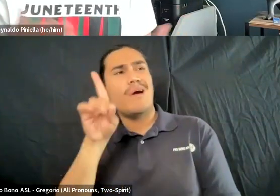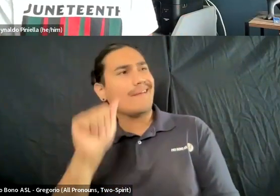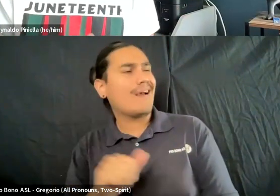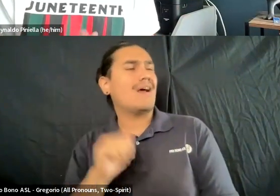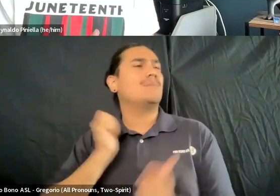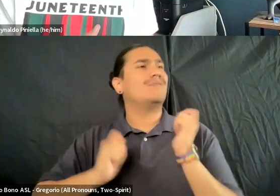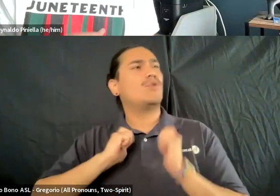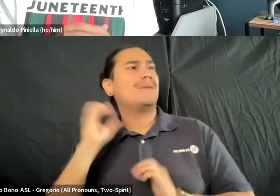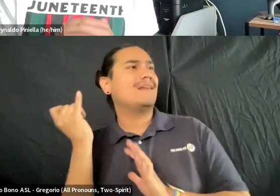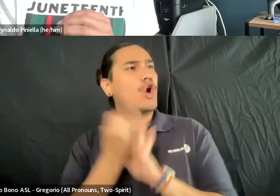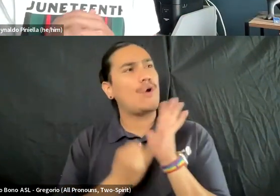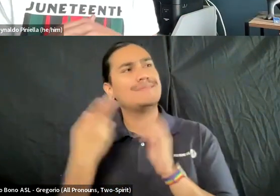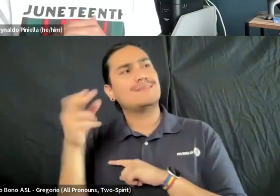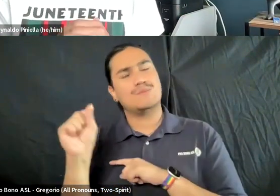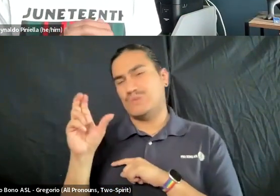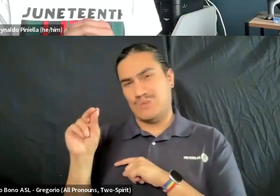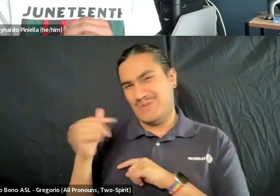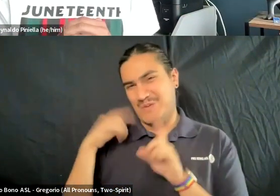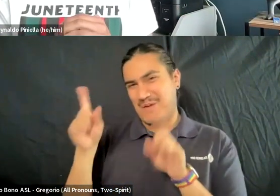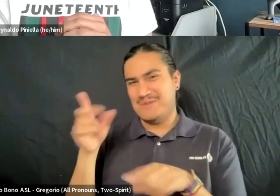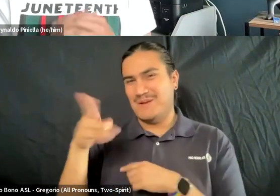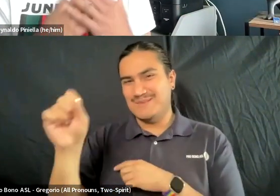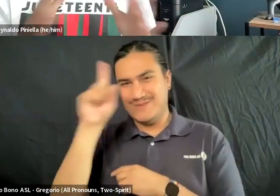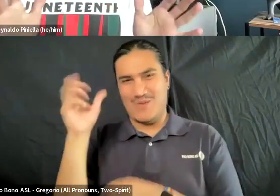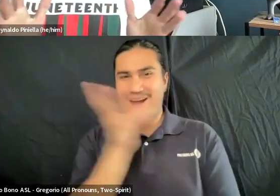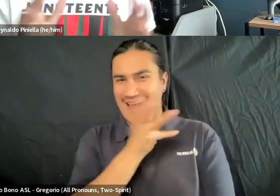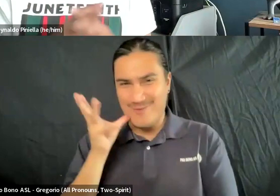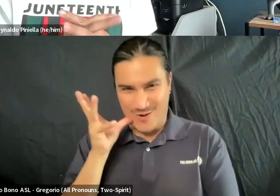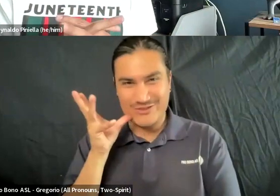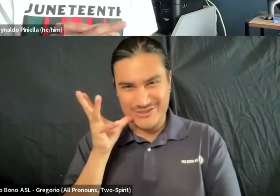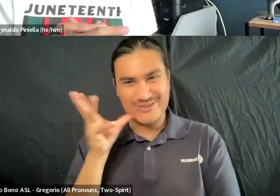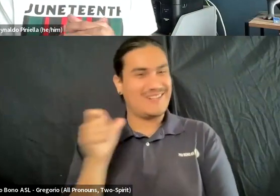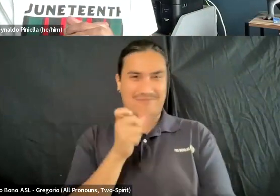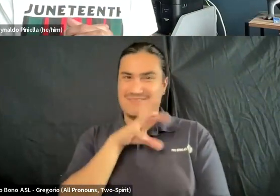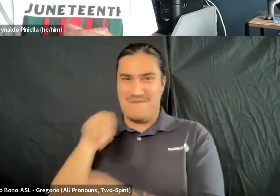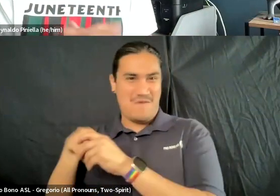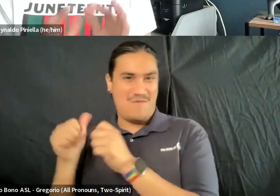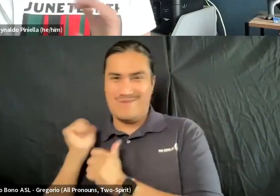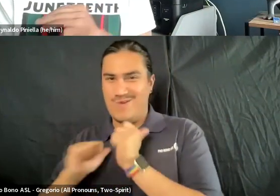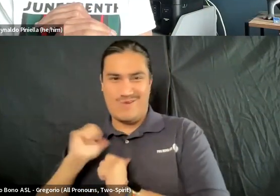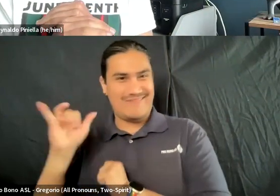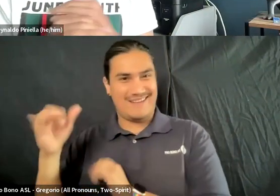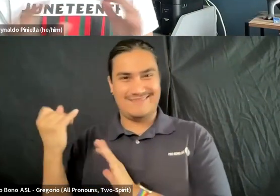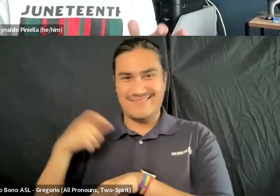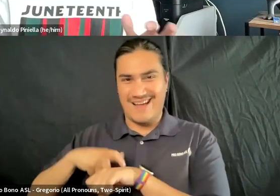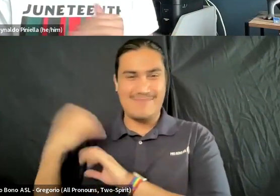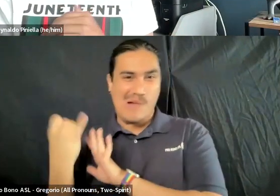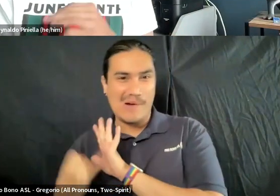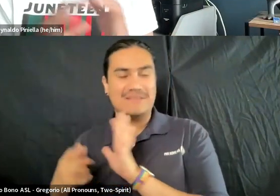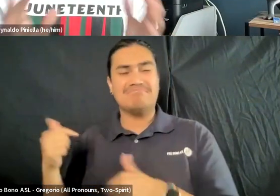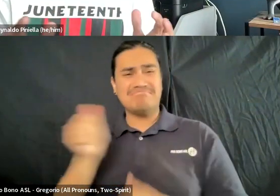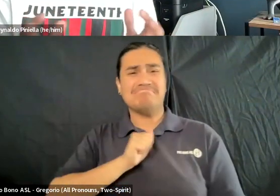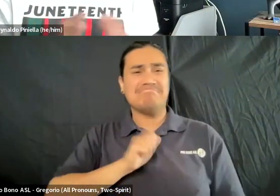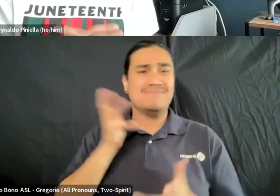High School. No, I went to high school for agriculture. I totally was not into the arts at all. I was super